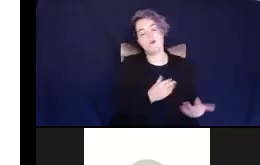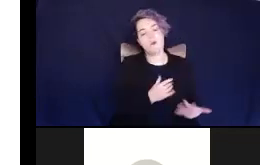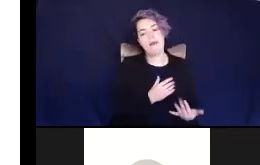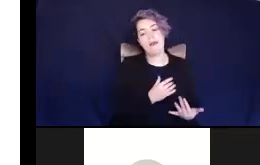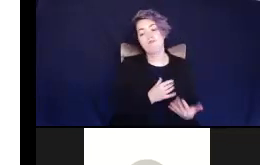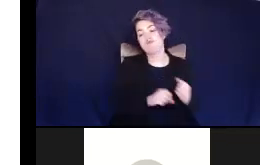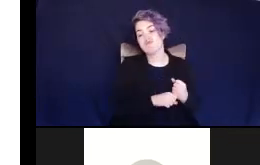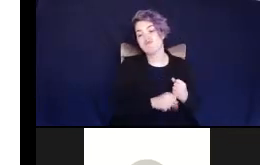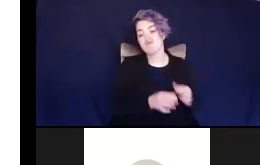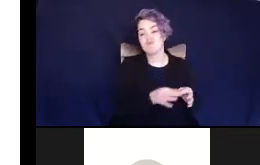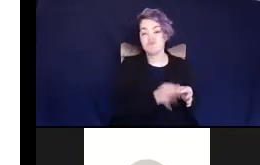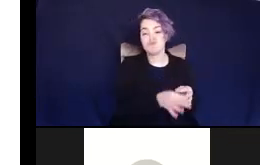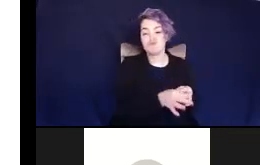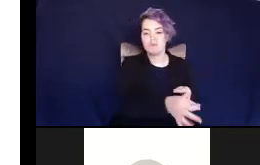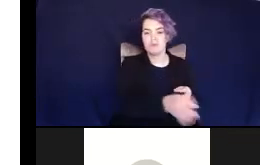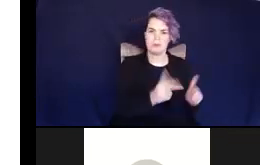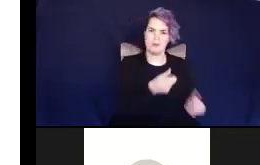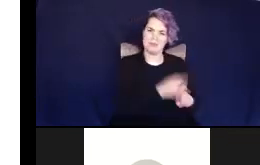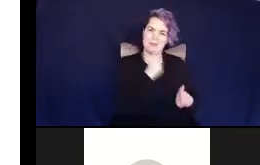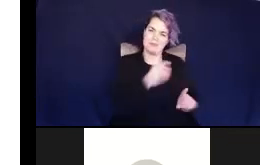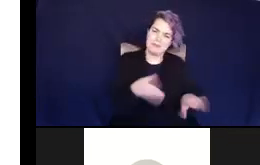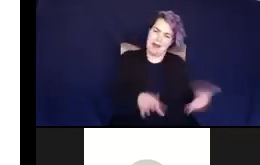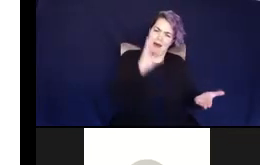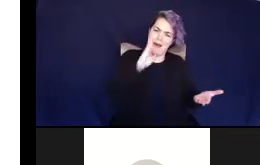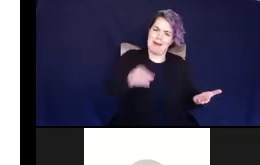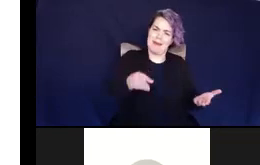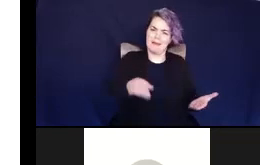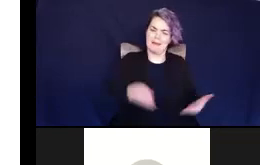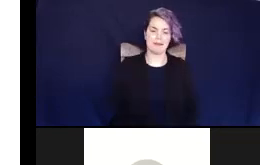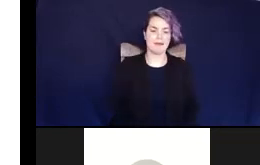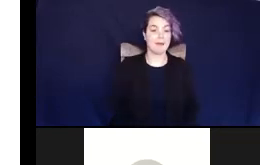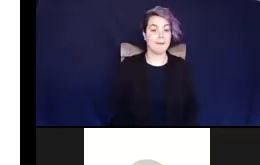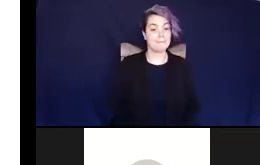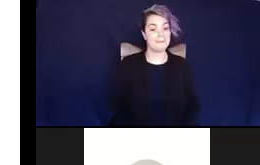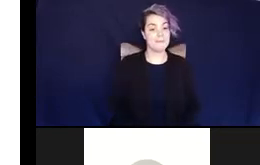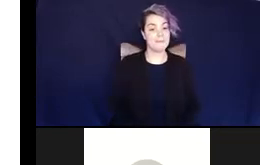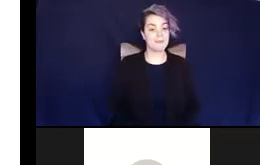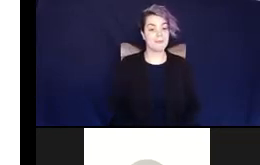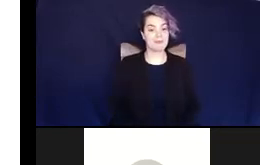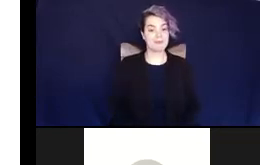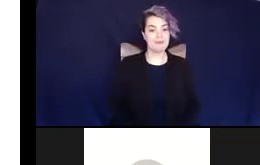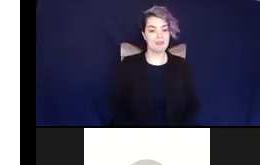just continue to die. And next slide.